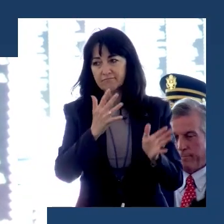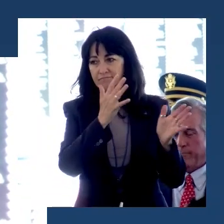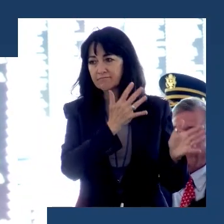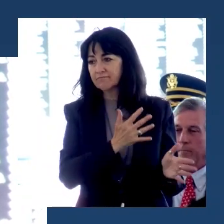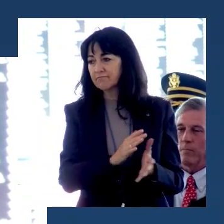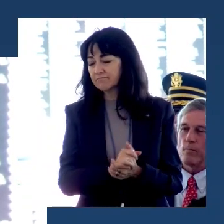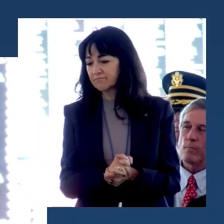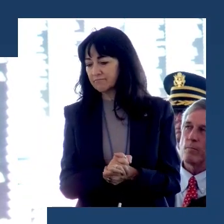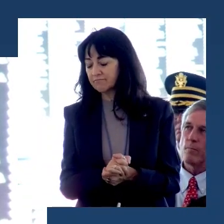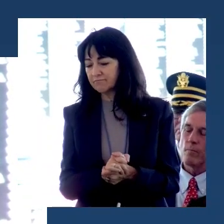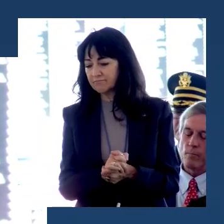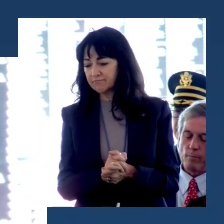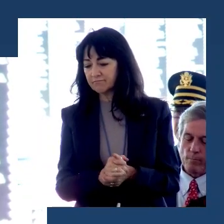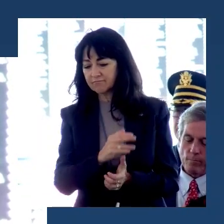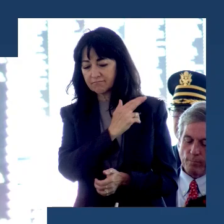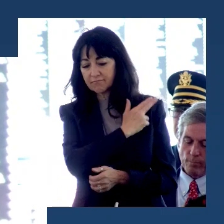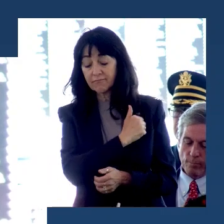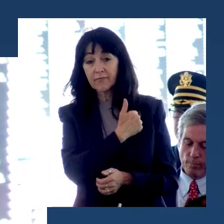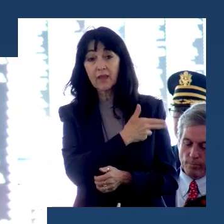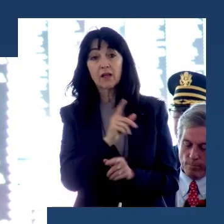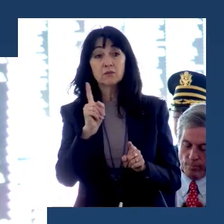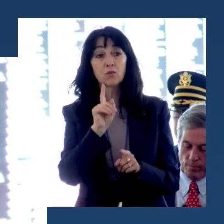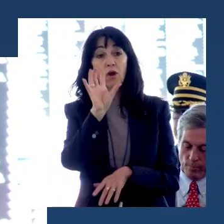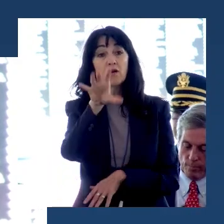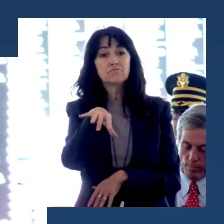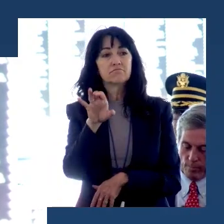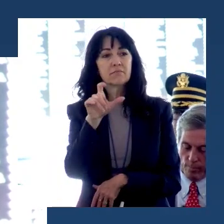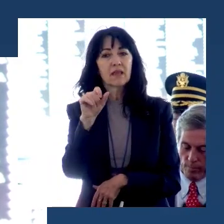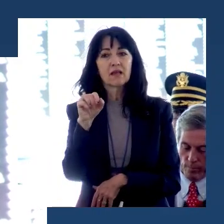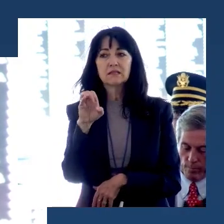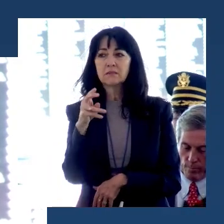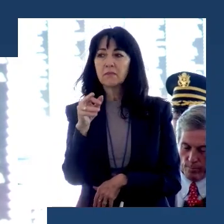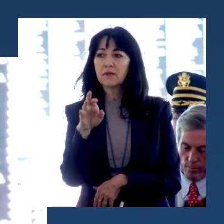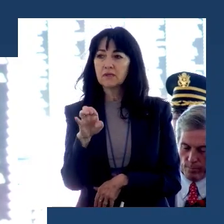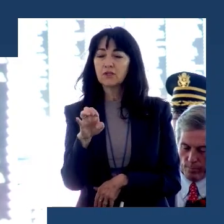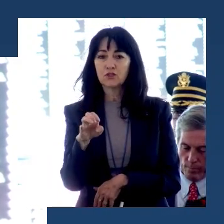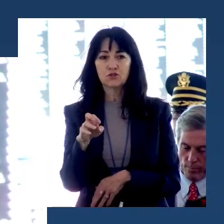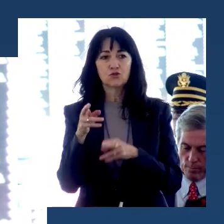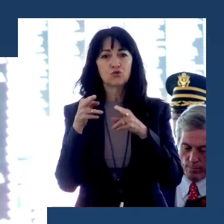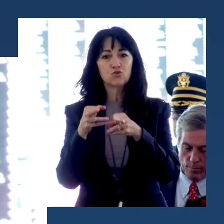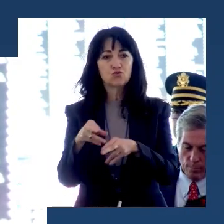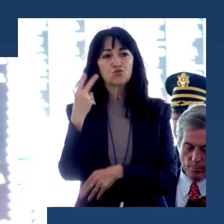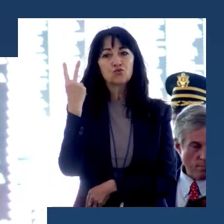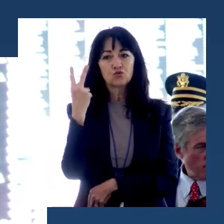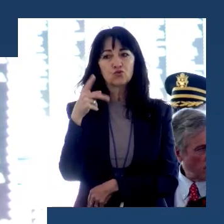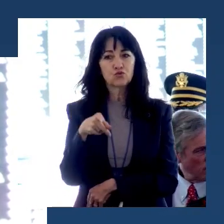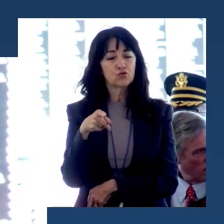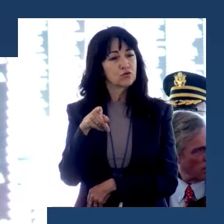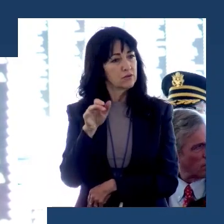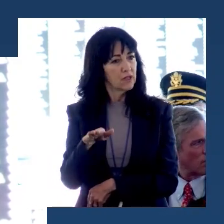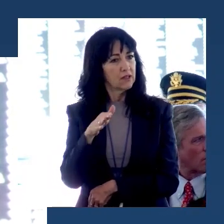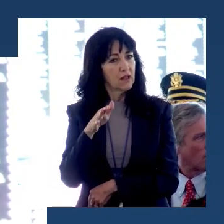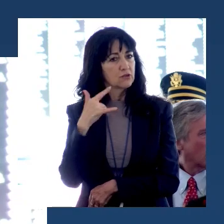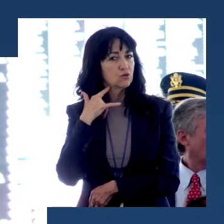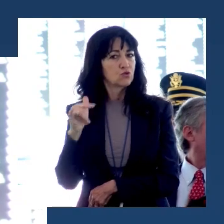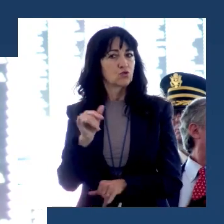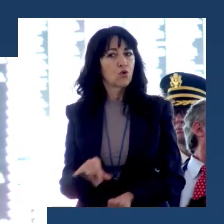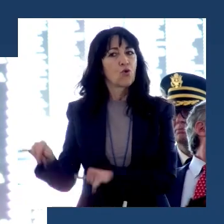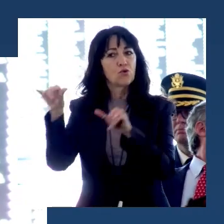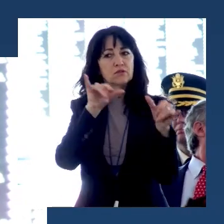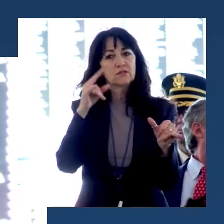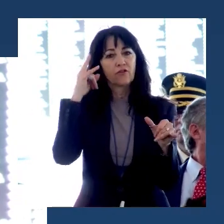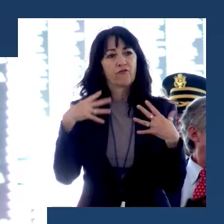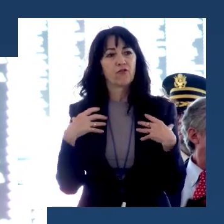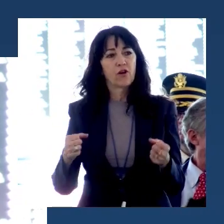Not only is the hospital on Ellesmere, on Route 2, is not only is it a gold standard for healthcare delivery, but we have a CBOC,